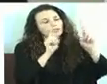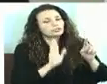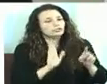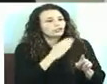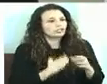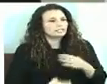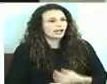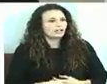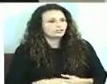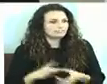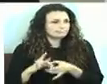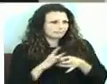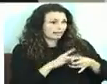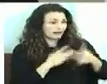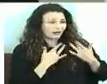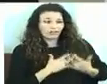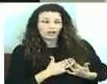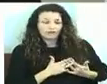heart?